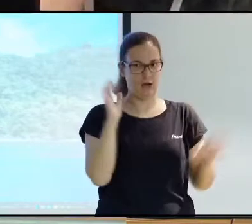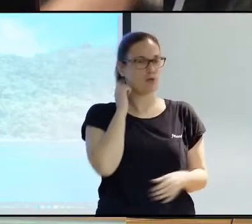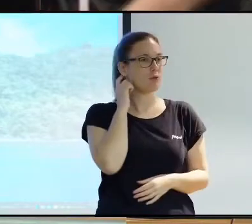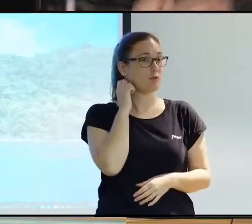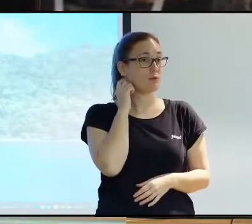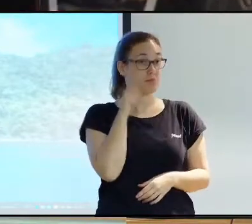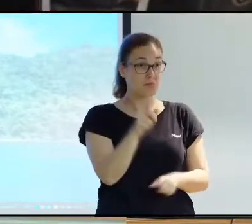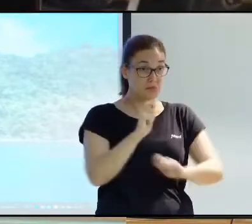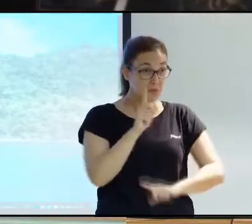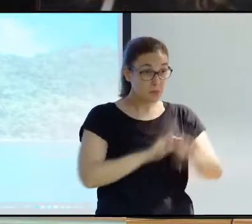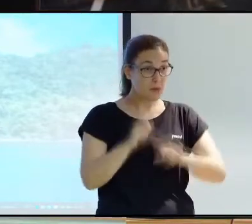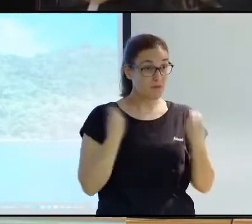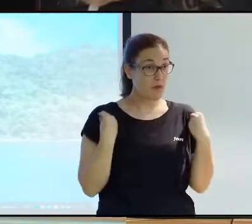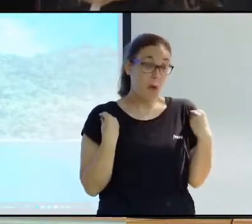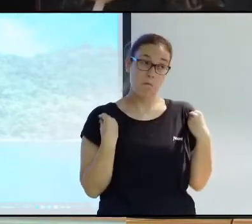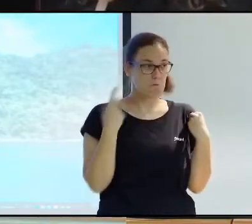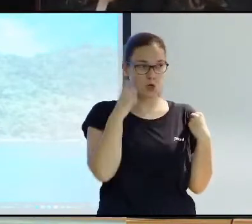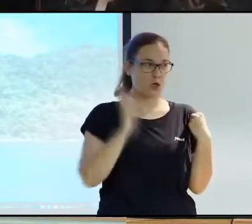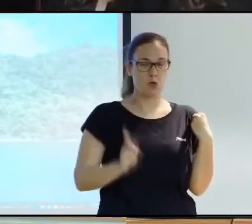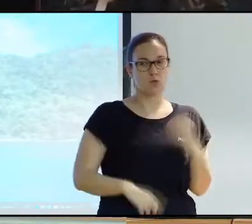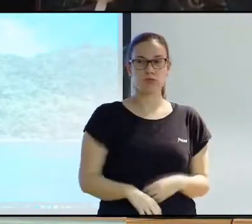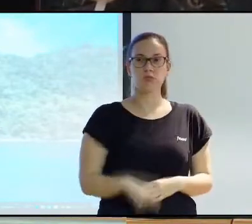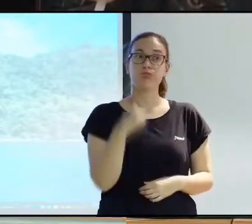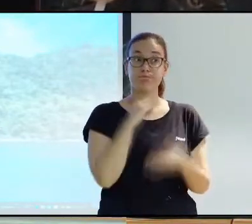don't think that my